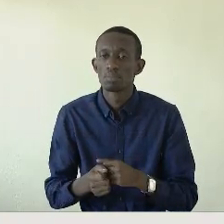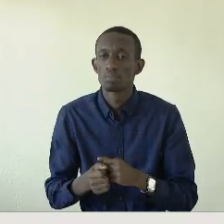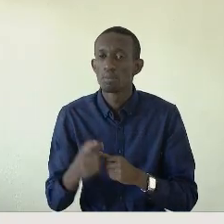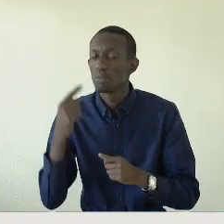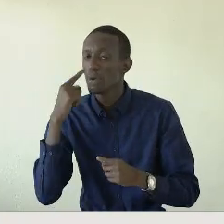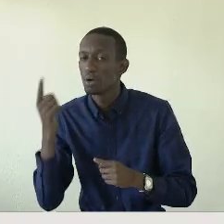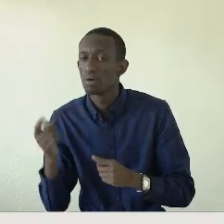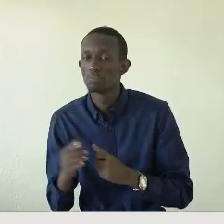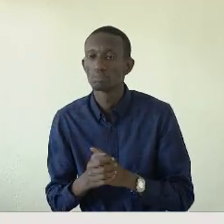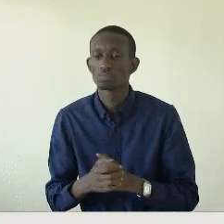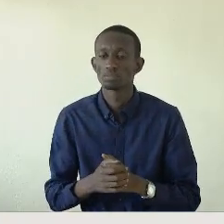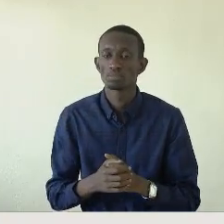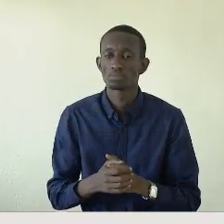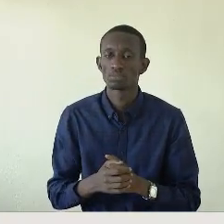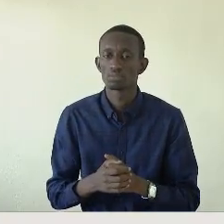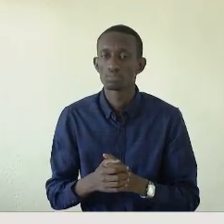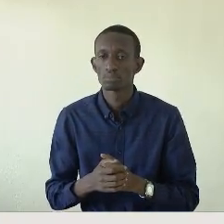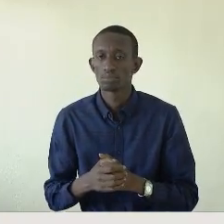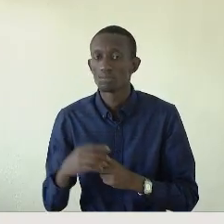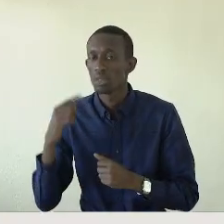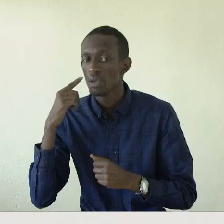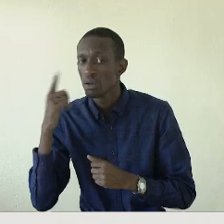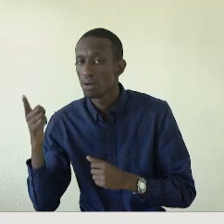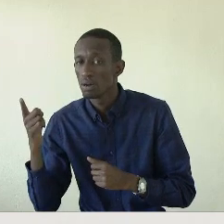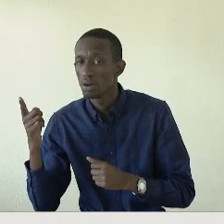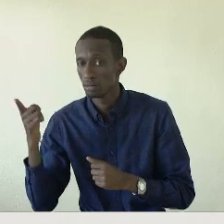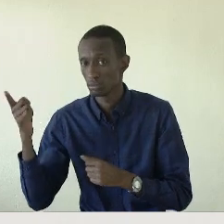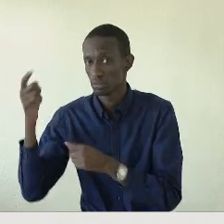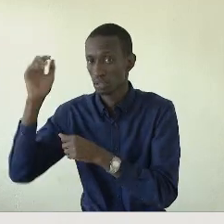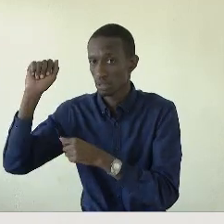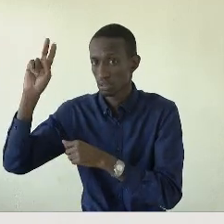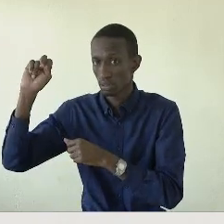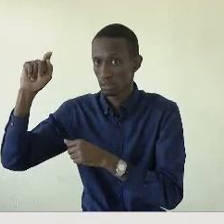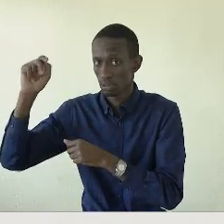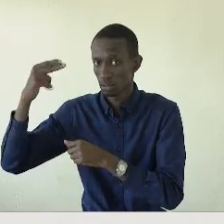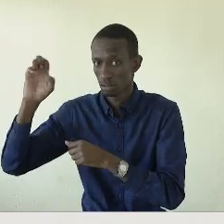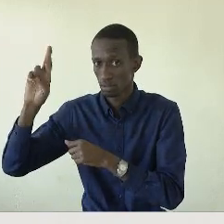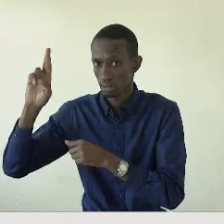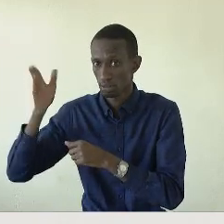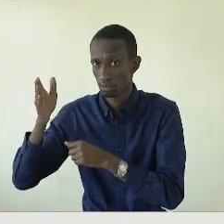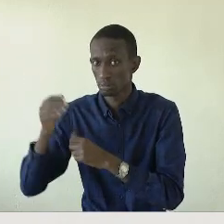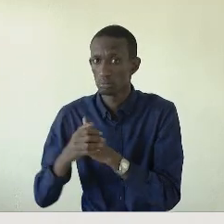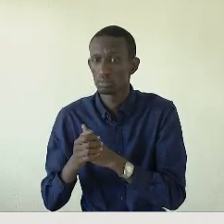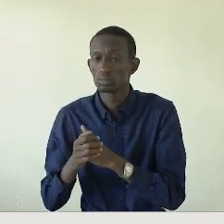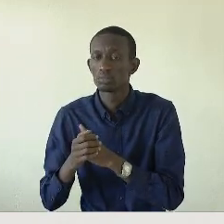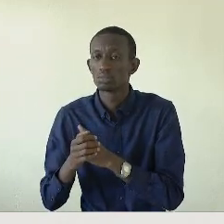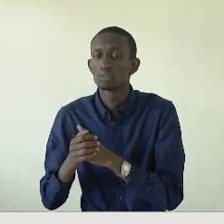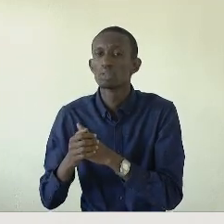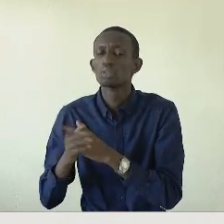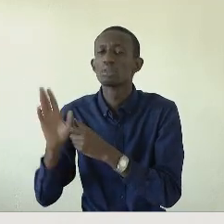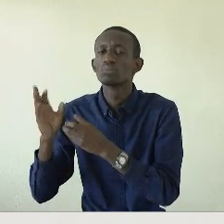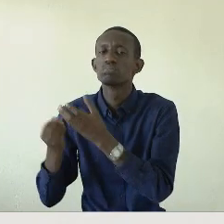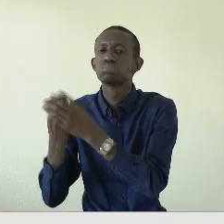with cross-pollination, that means these are the anthers. The anthers which produce